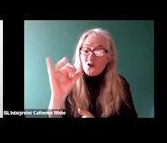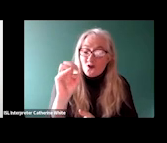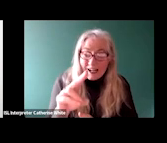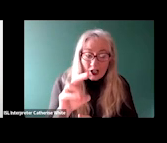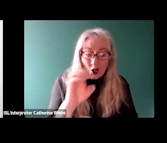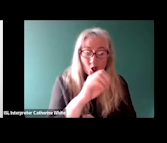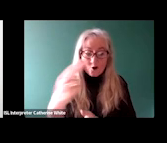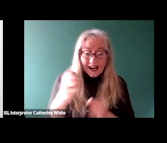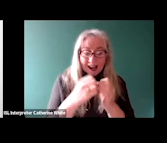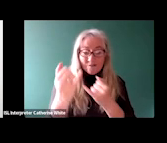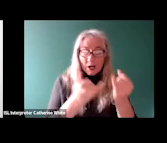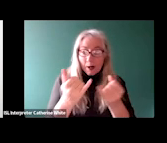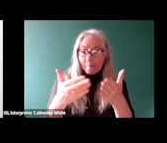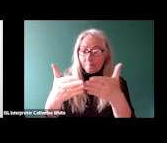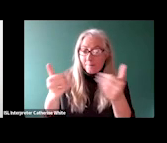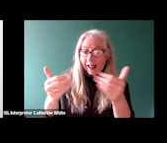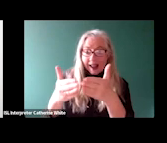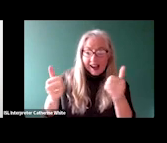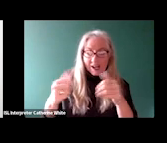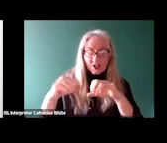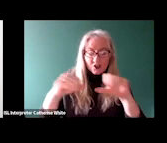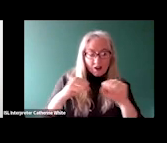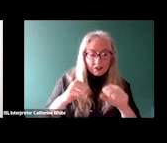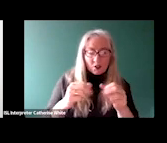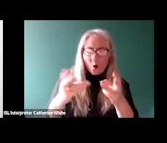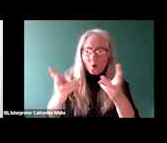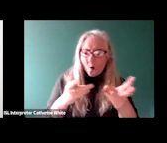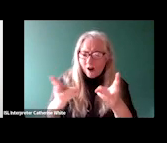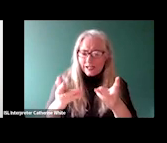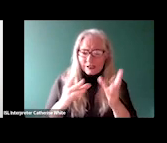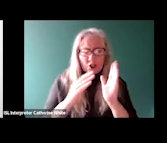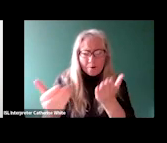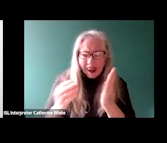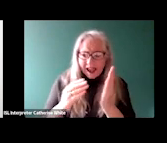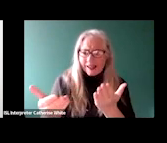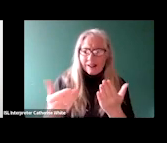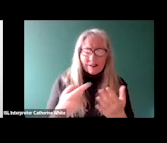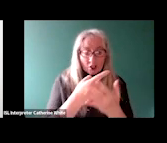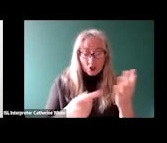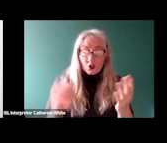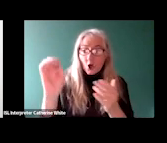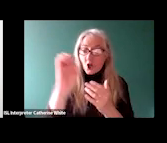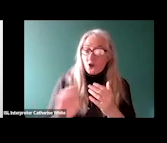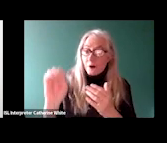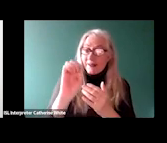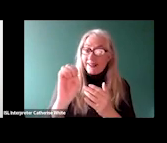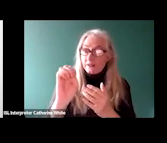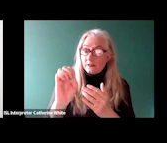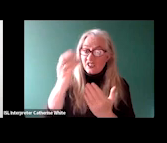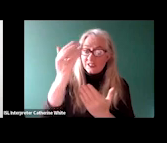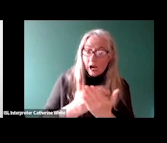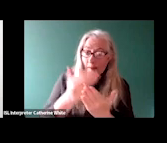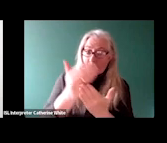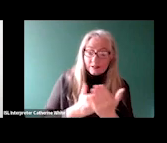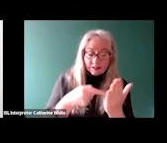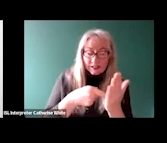on the purchase of services, works, and supplies, including the built environment and so on. So you can see, having a European-wide document as a